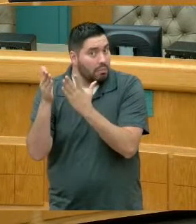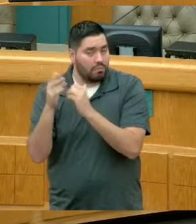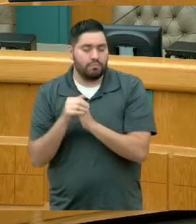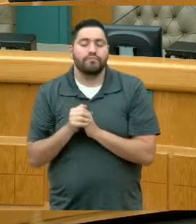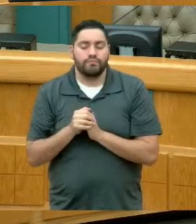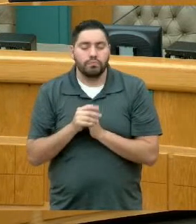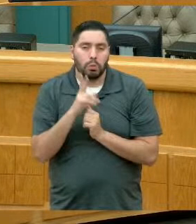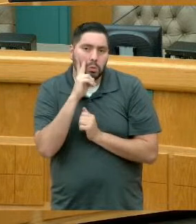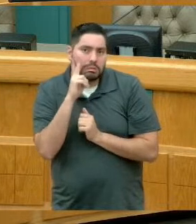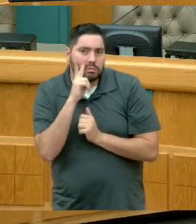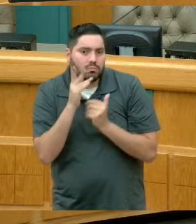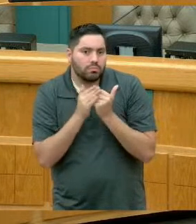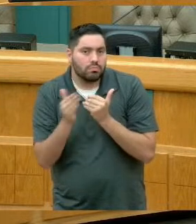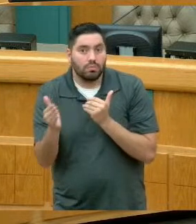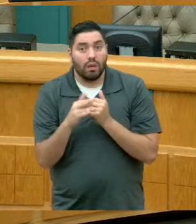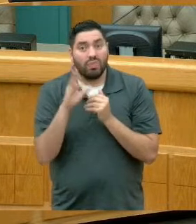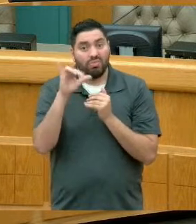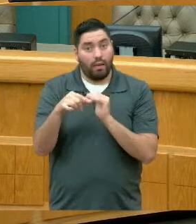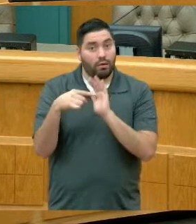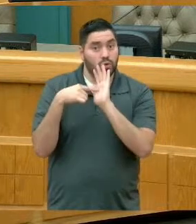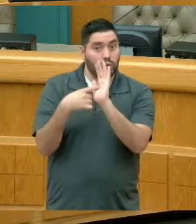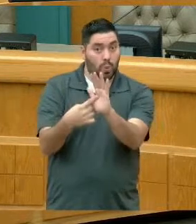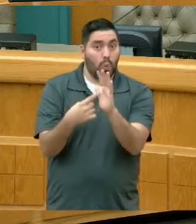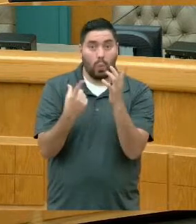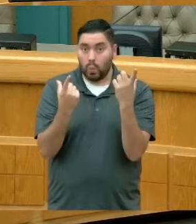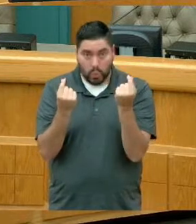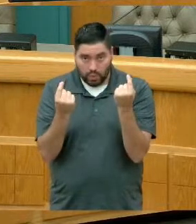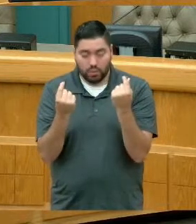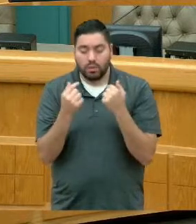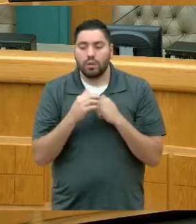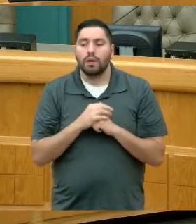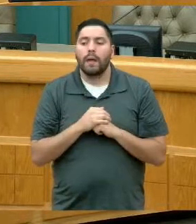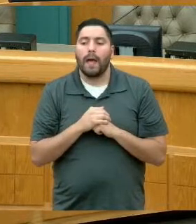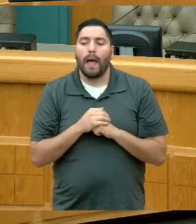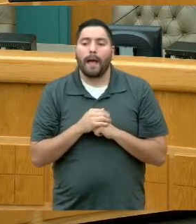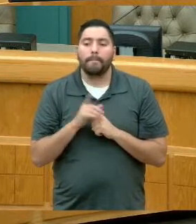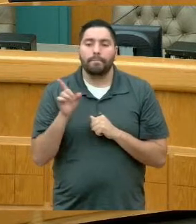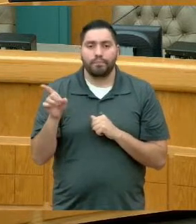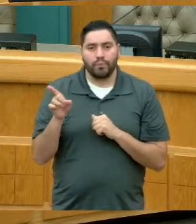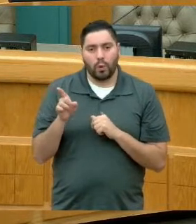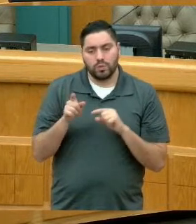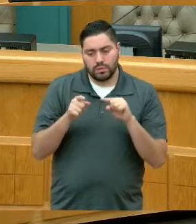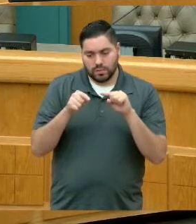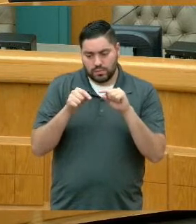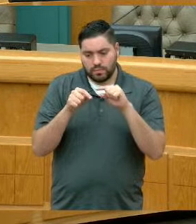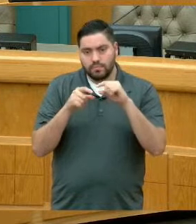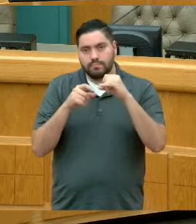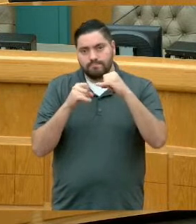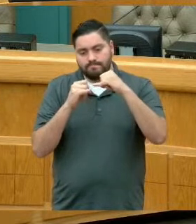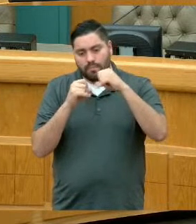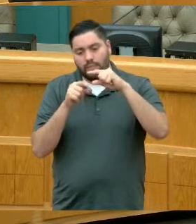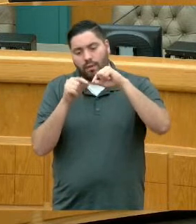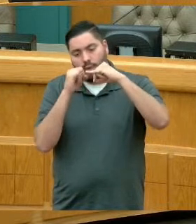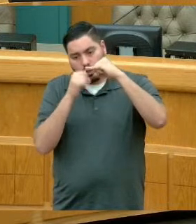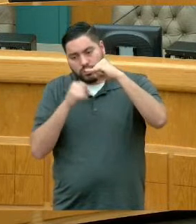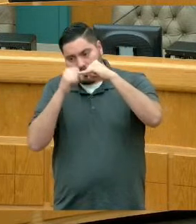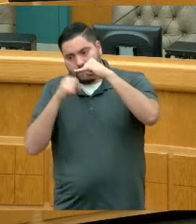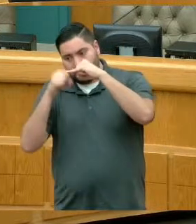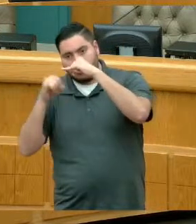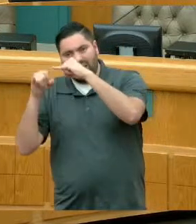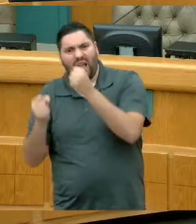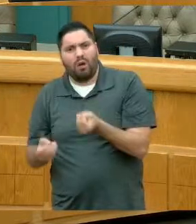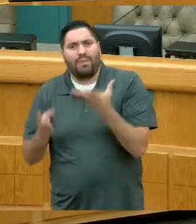It appears that we may have reached the peak, but we'll see as the week progresses. That's indicative